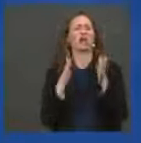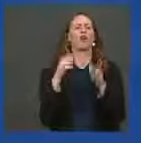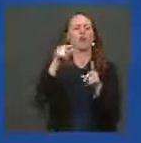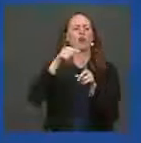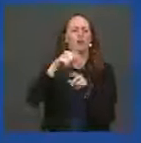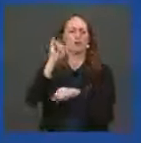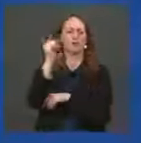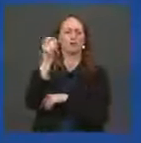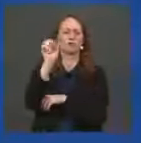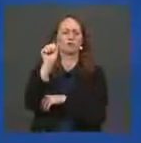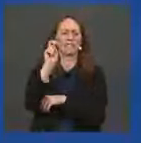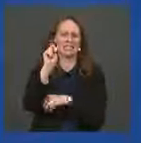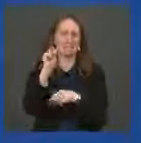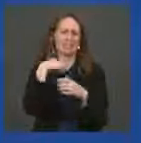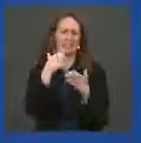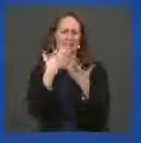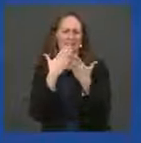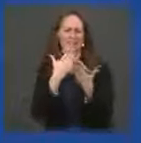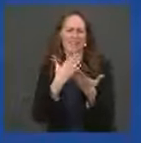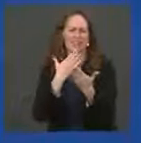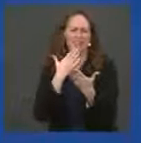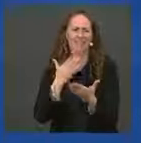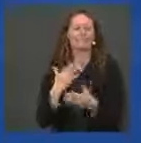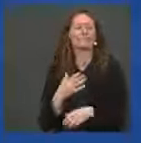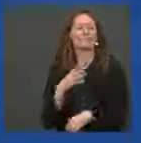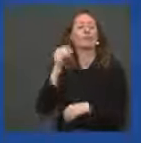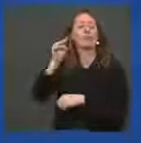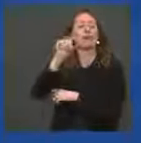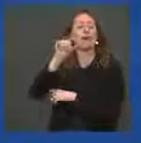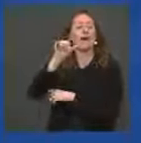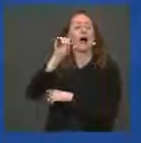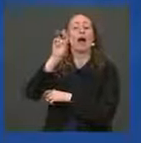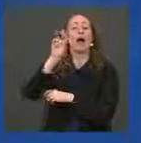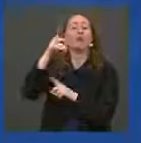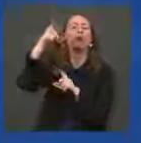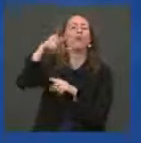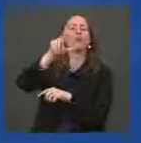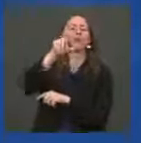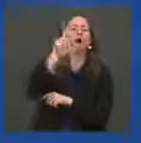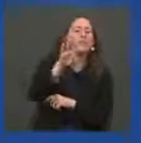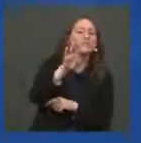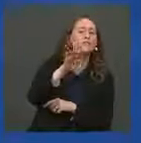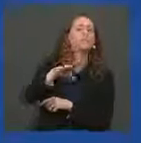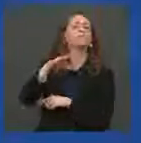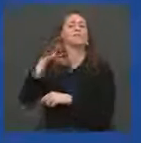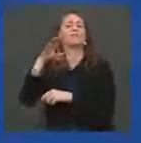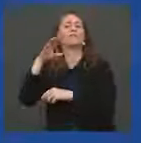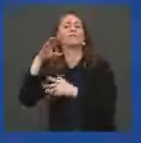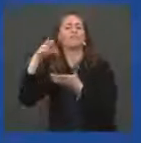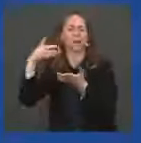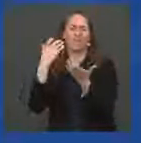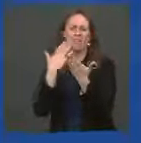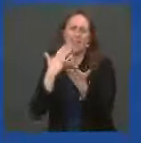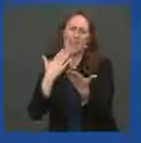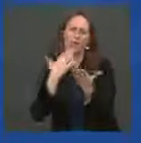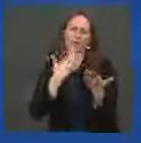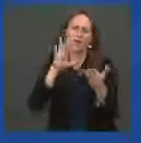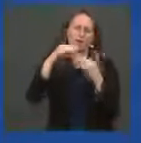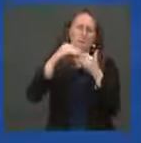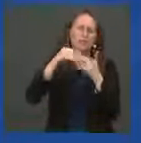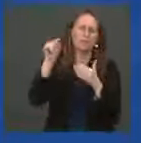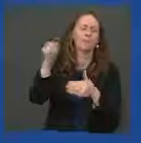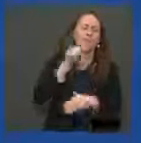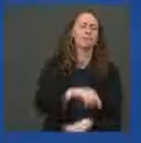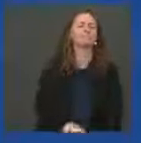Los Angeles and Long Beach, Mayor Garcetti and Mayor Garcia, for their leadership. And I think the private companies